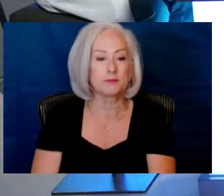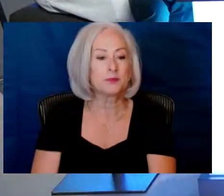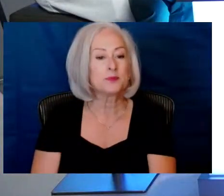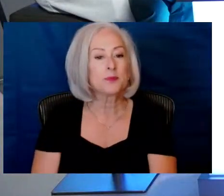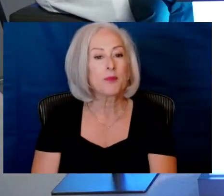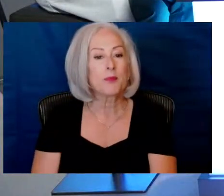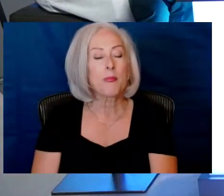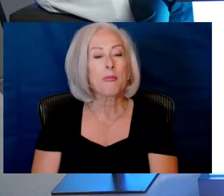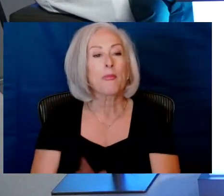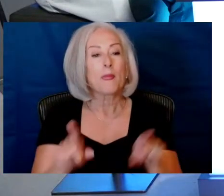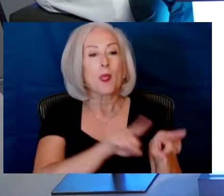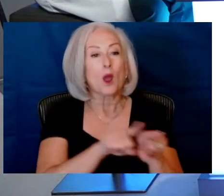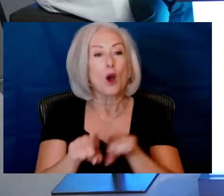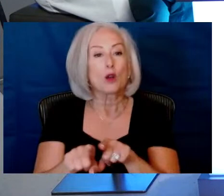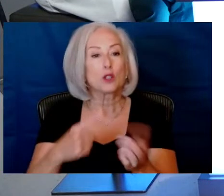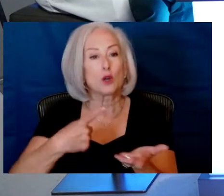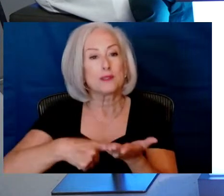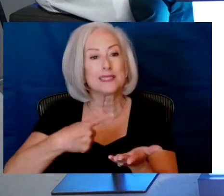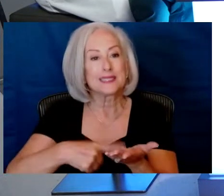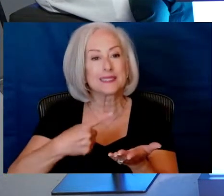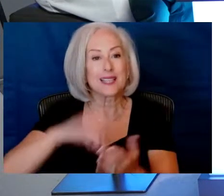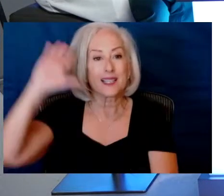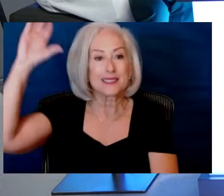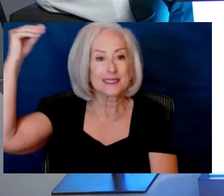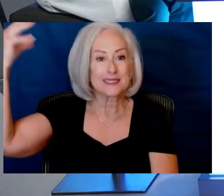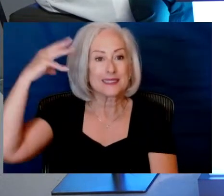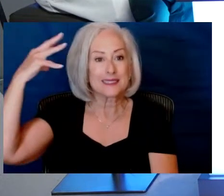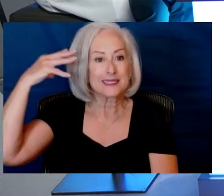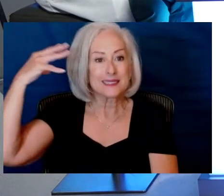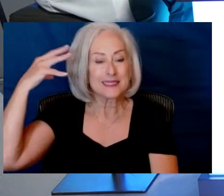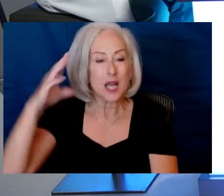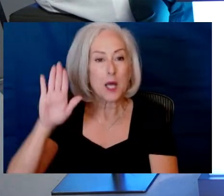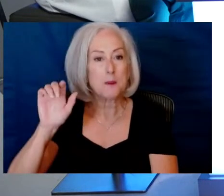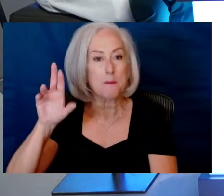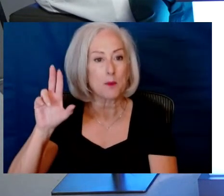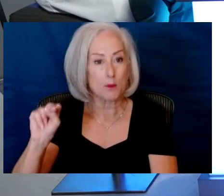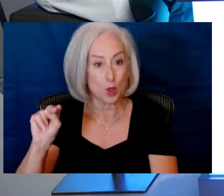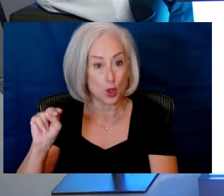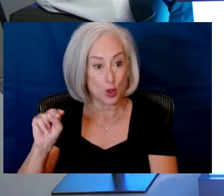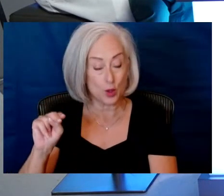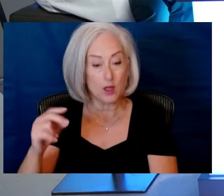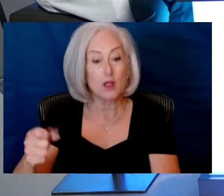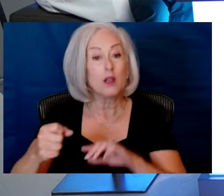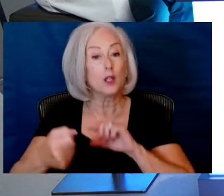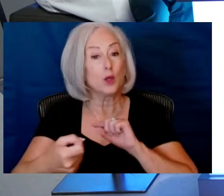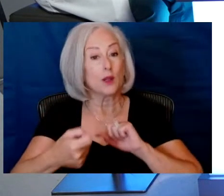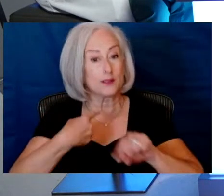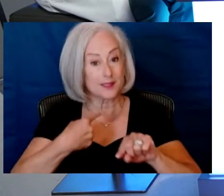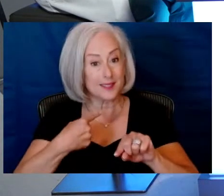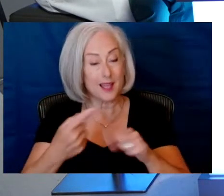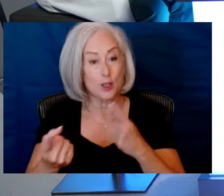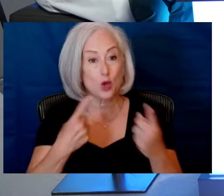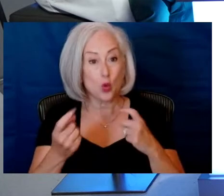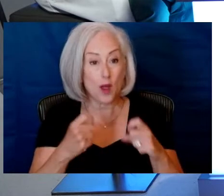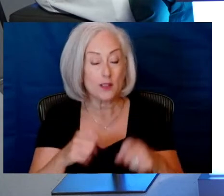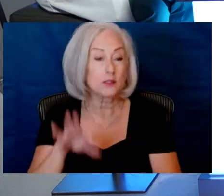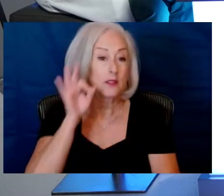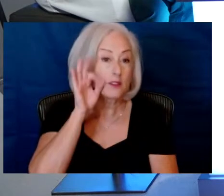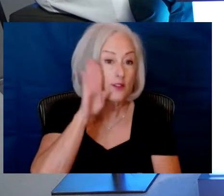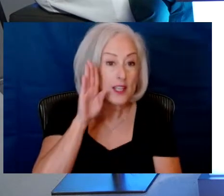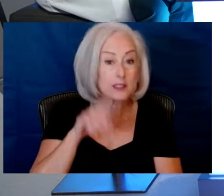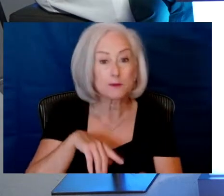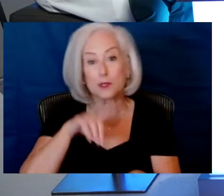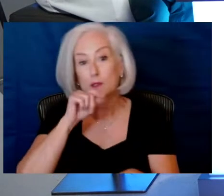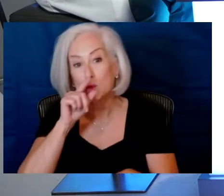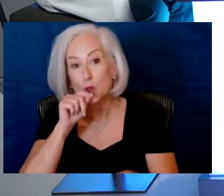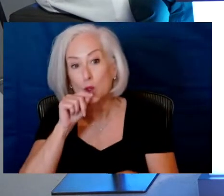talk about sunburns in a minute. So send in your questions to us on YouTube, Facebook, Twitter, the Medical News Network, Twitter, and